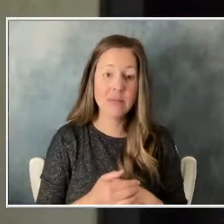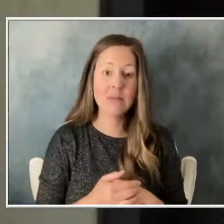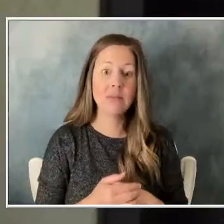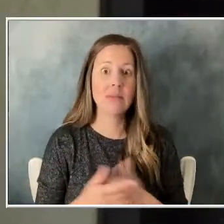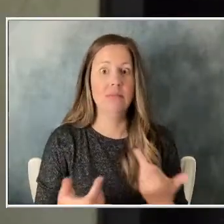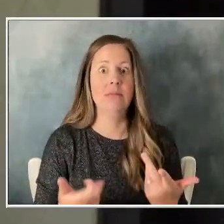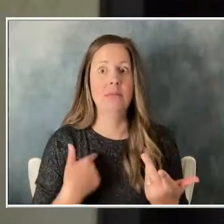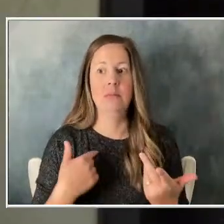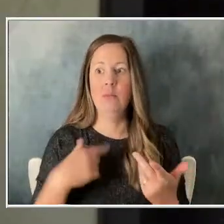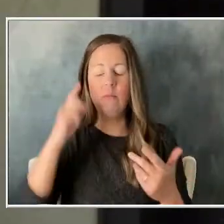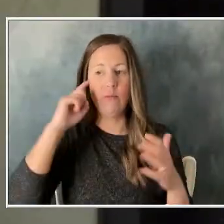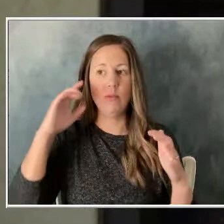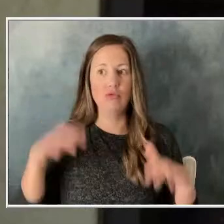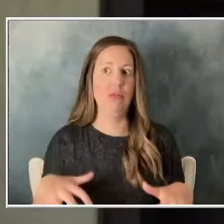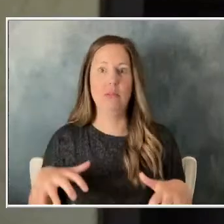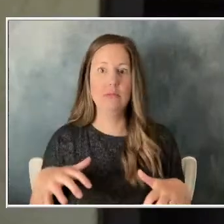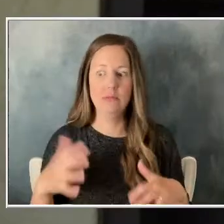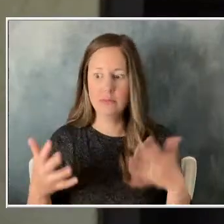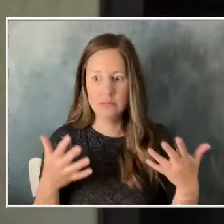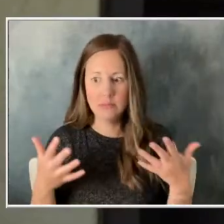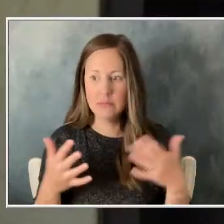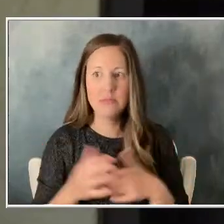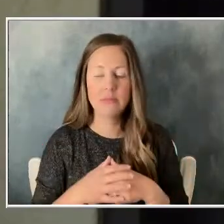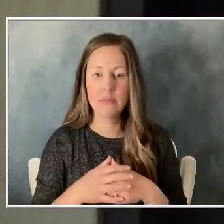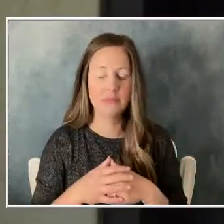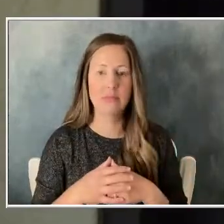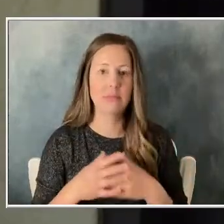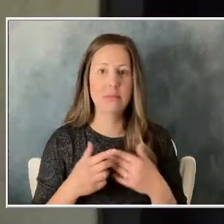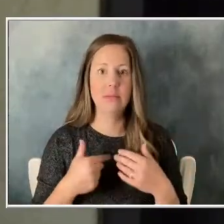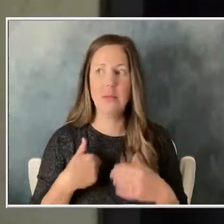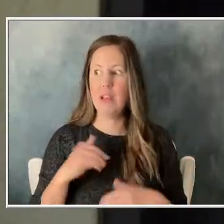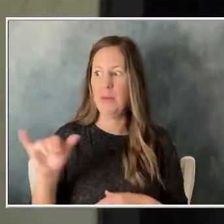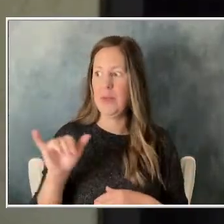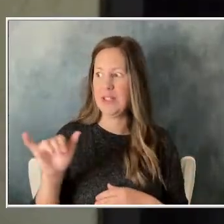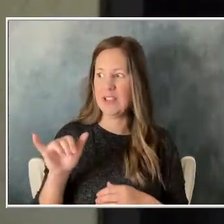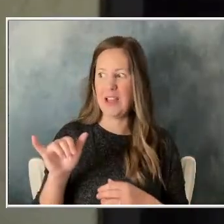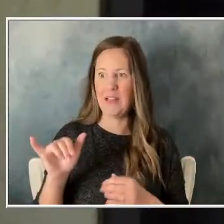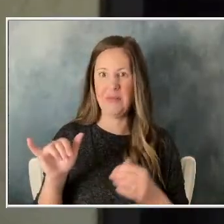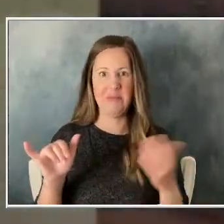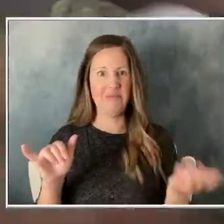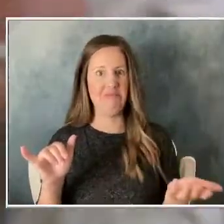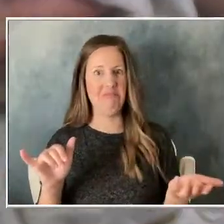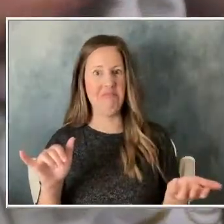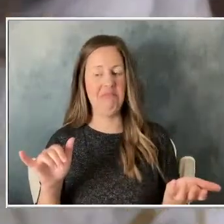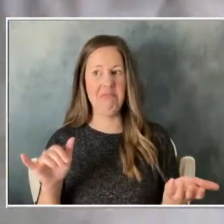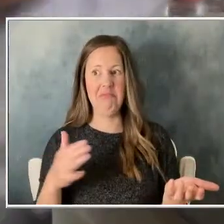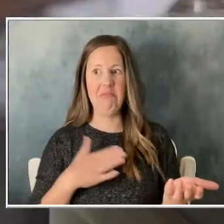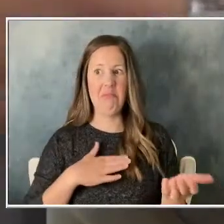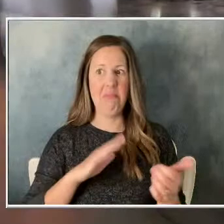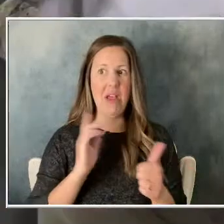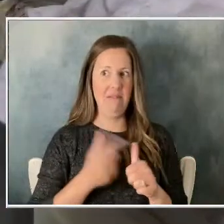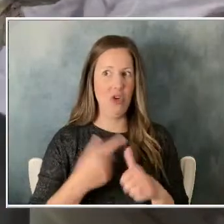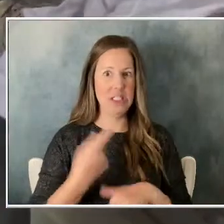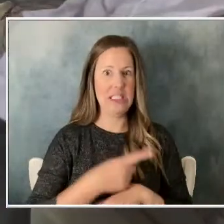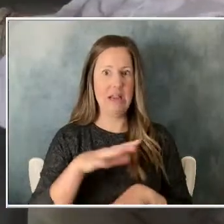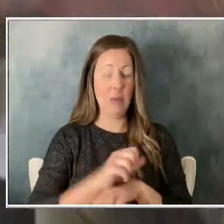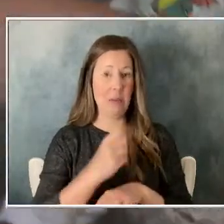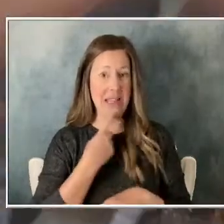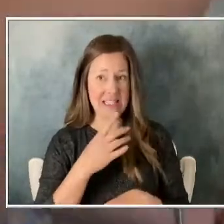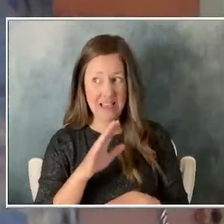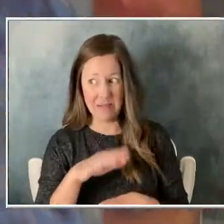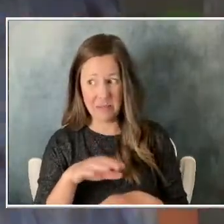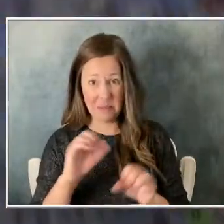shocked, to say the least. I was like, my question to him was like, can I live without